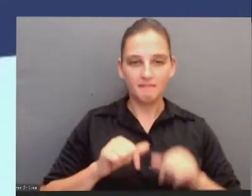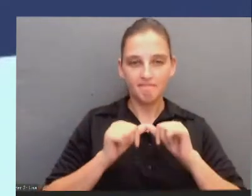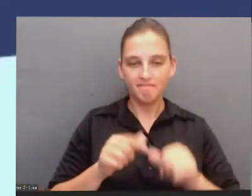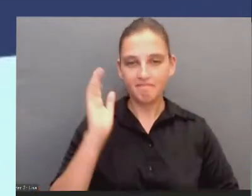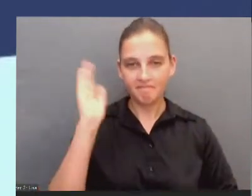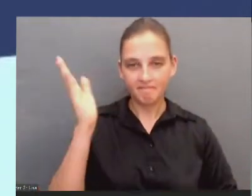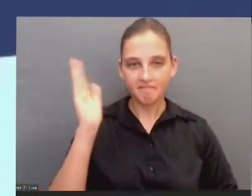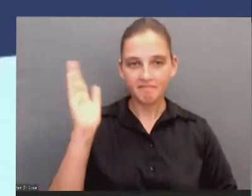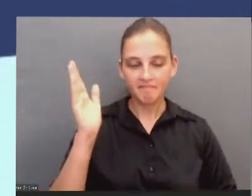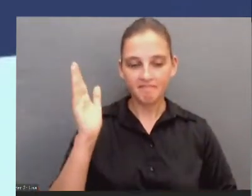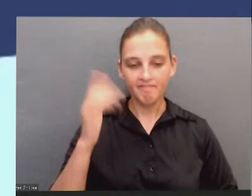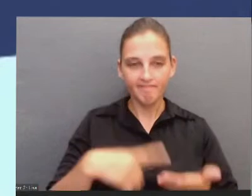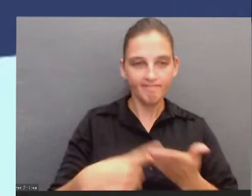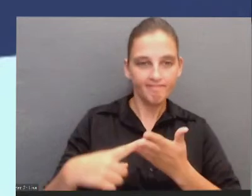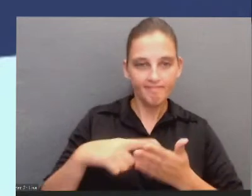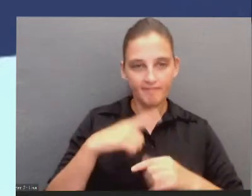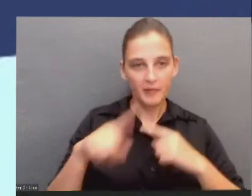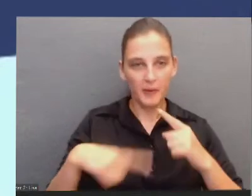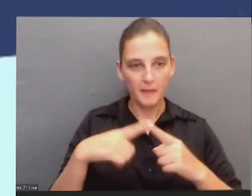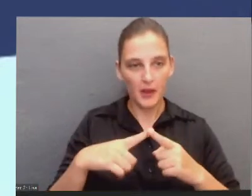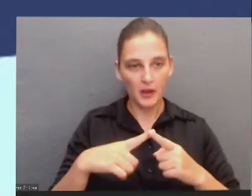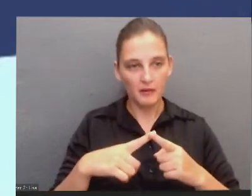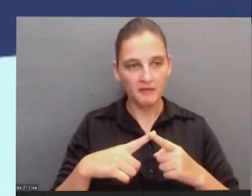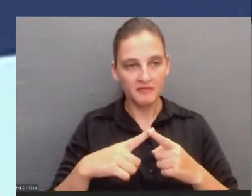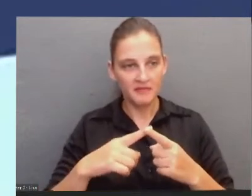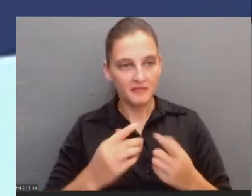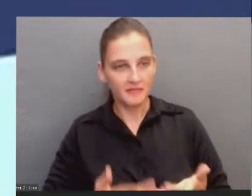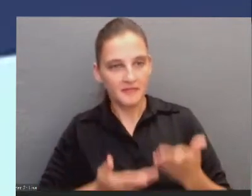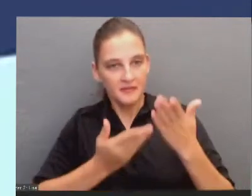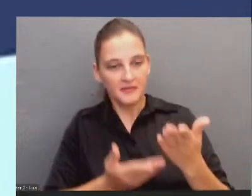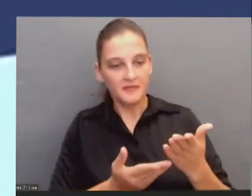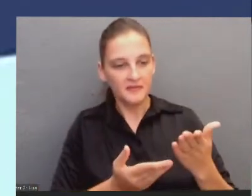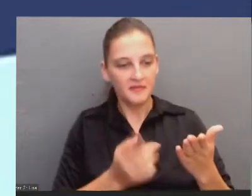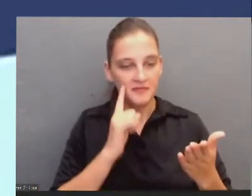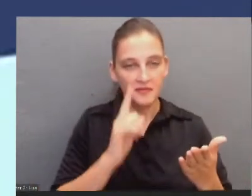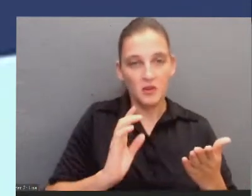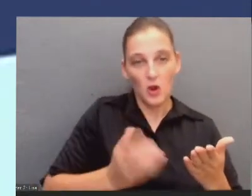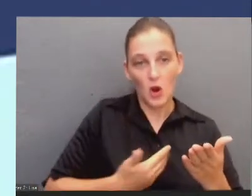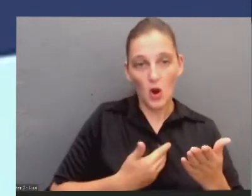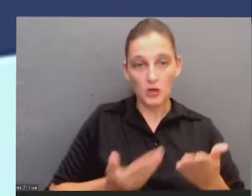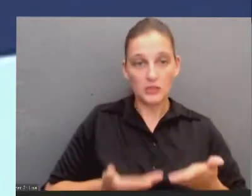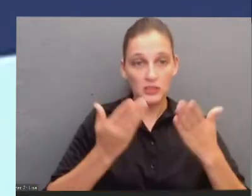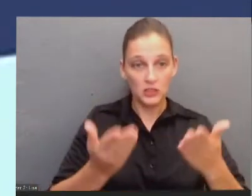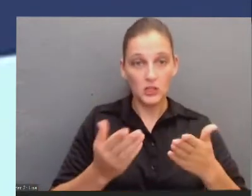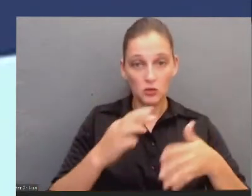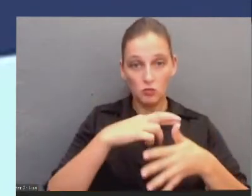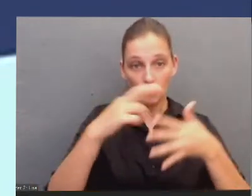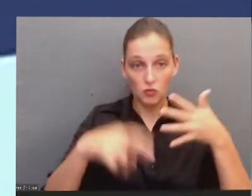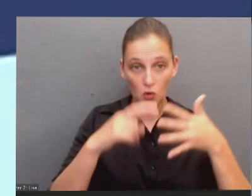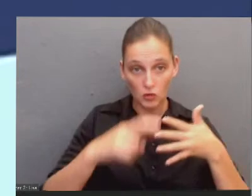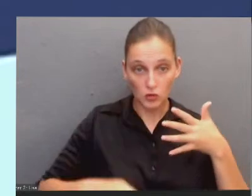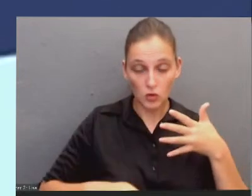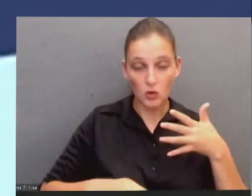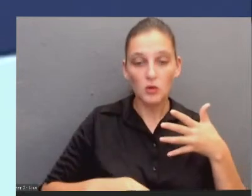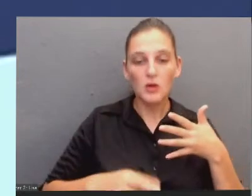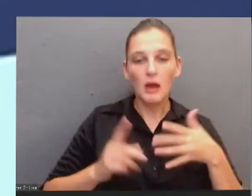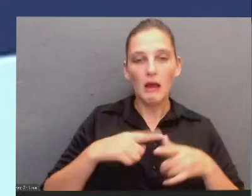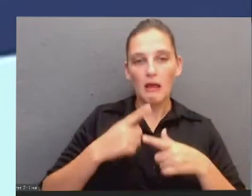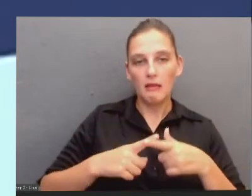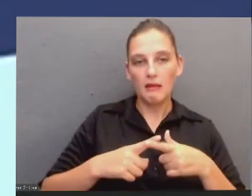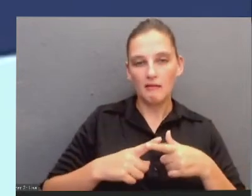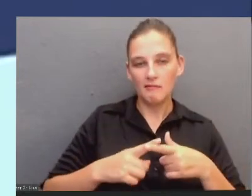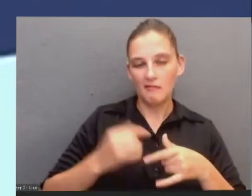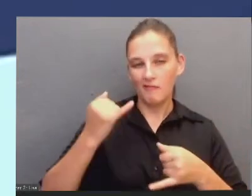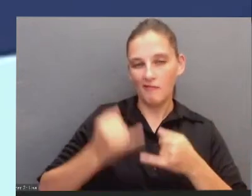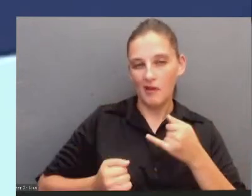presentation, discussion, and deliberation regarding our suggested outcomes and finalized recommendations.